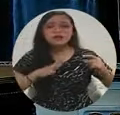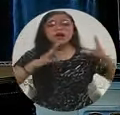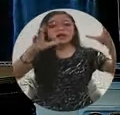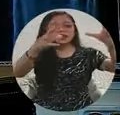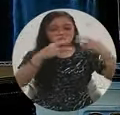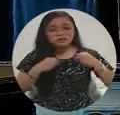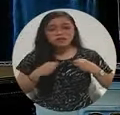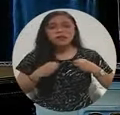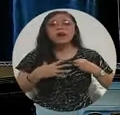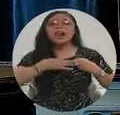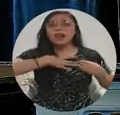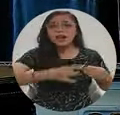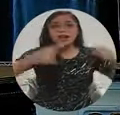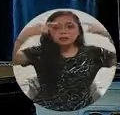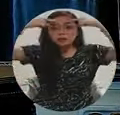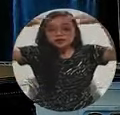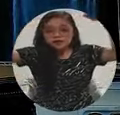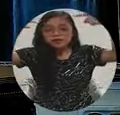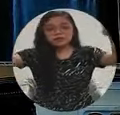mag-successful.